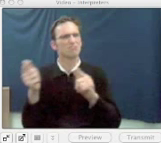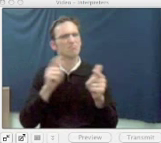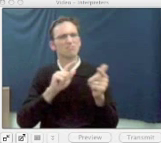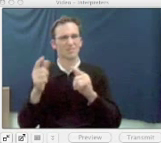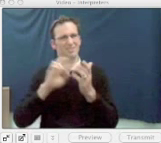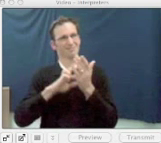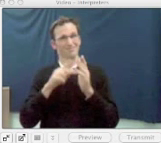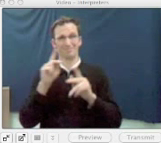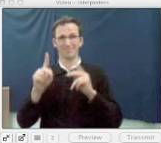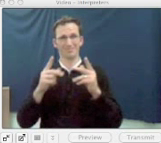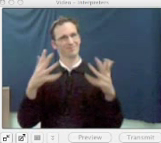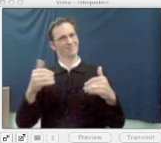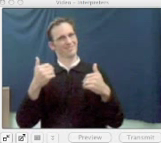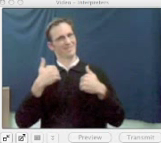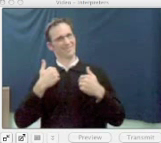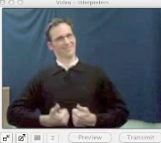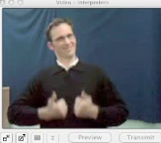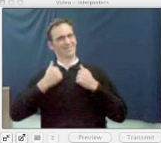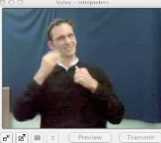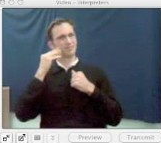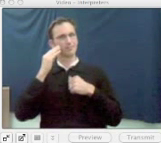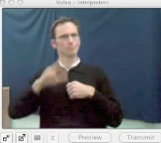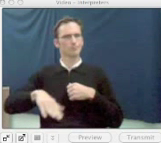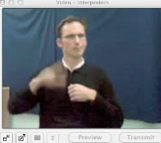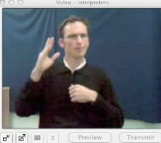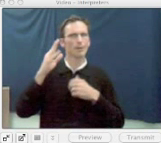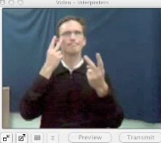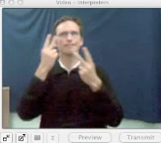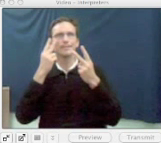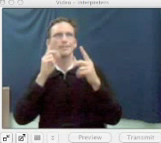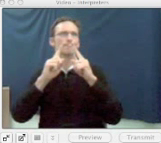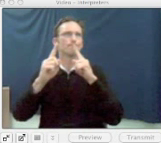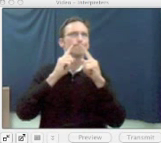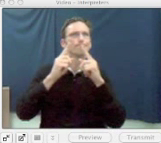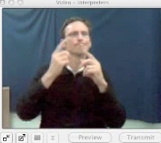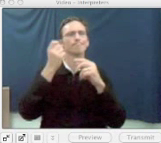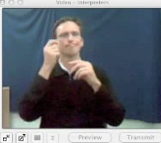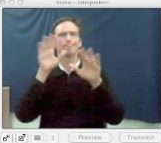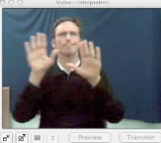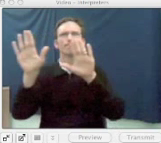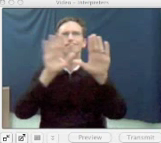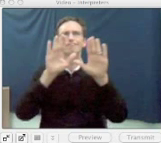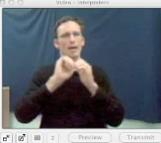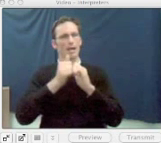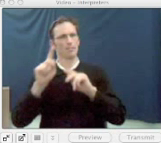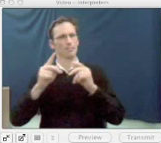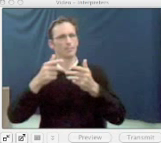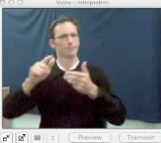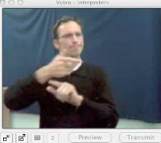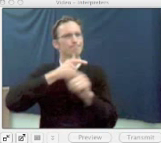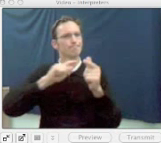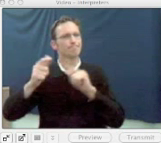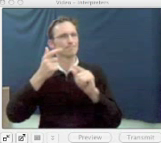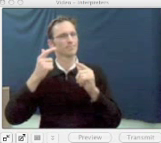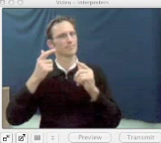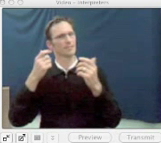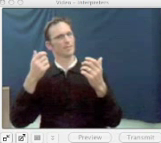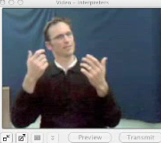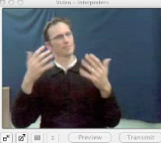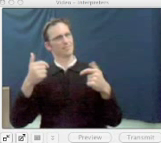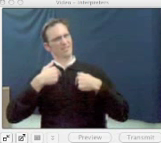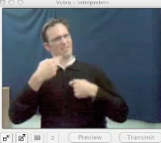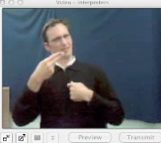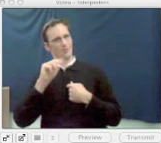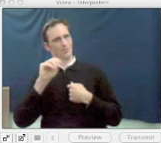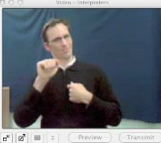person. Because they're really able to begin to see and understand sort of the human condition and therefore the interaction and the